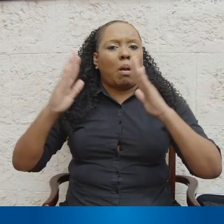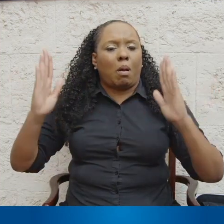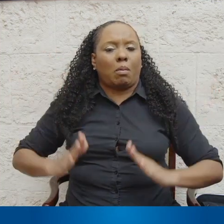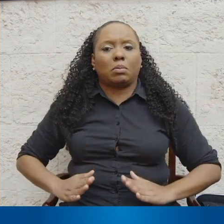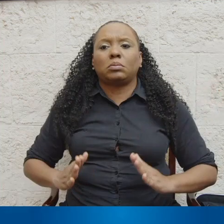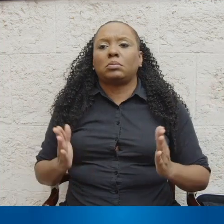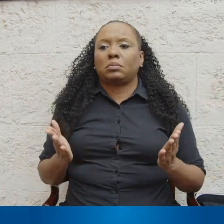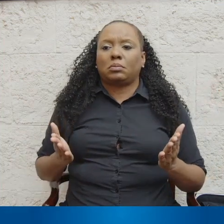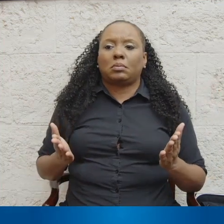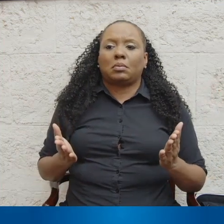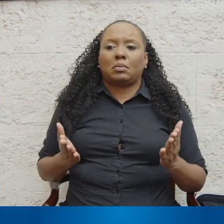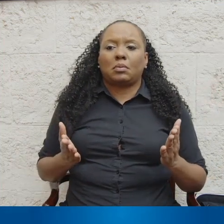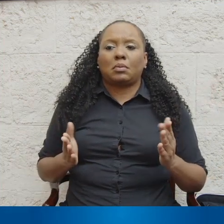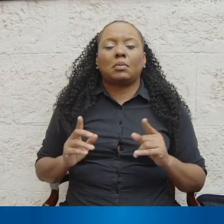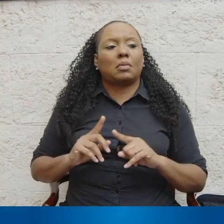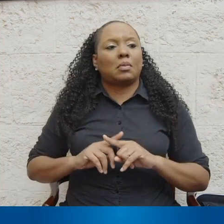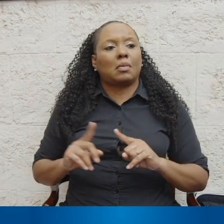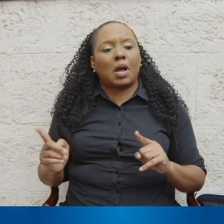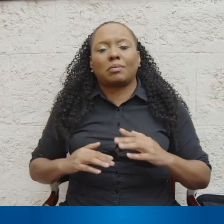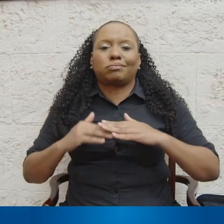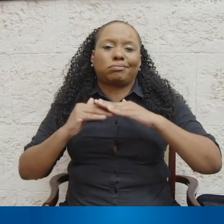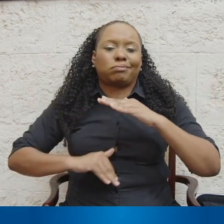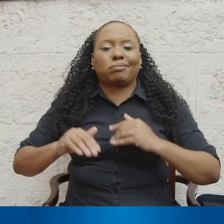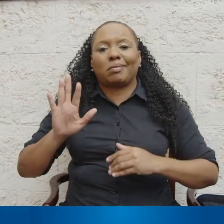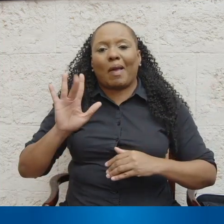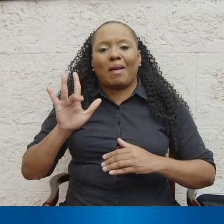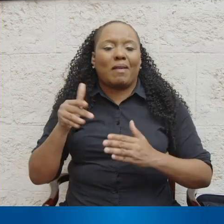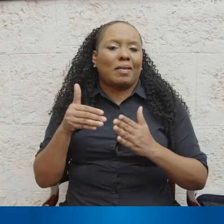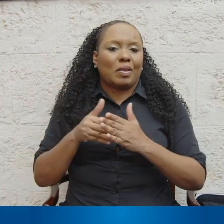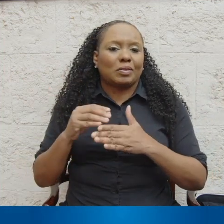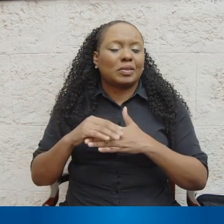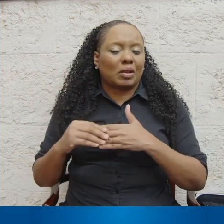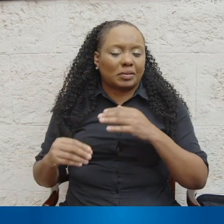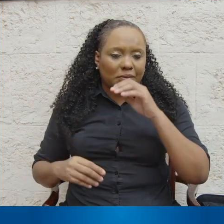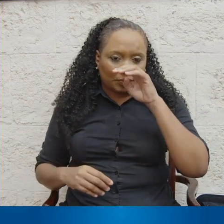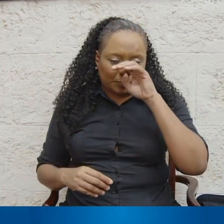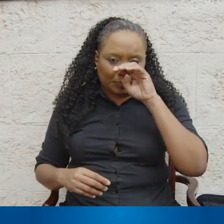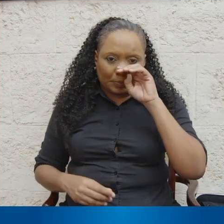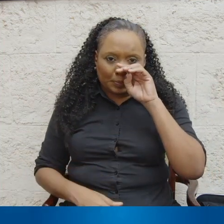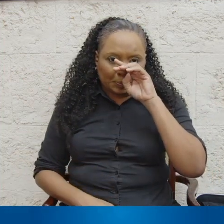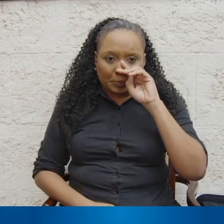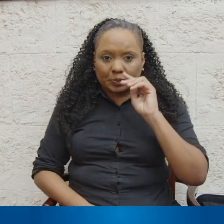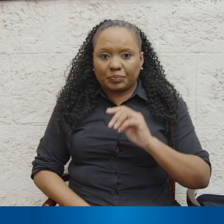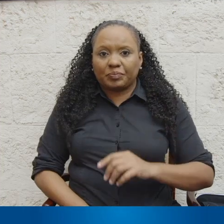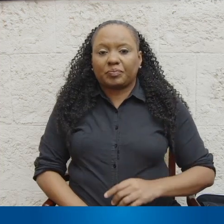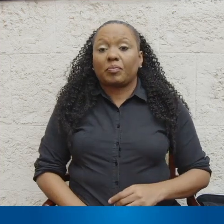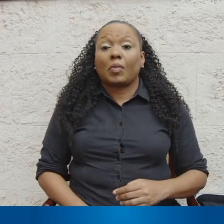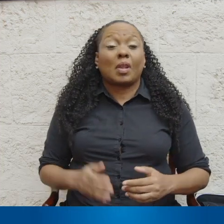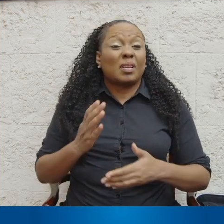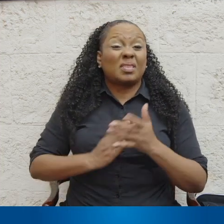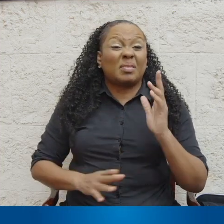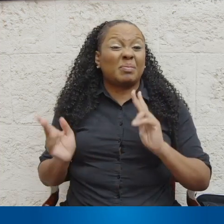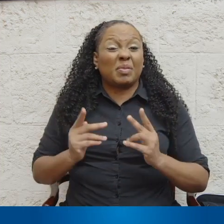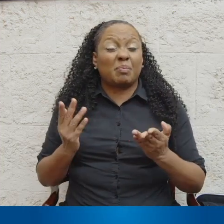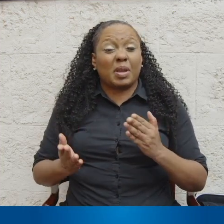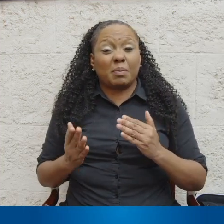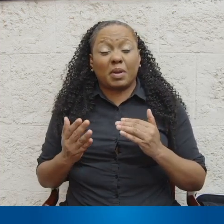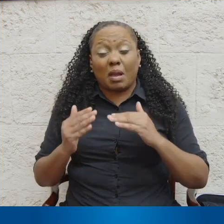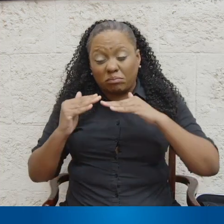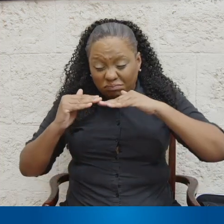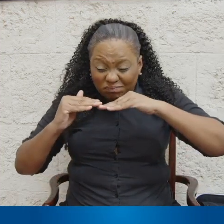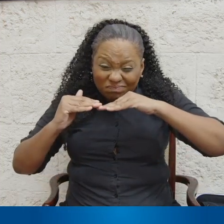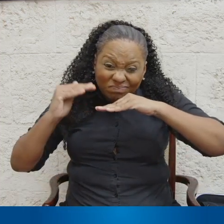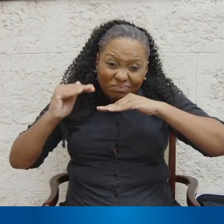they may be less than 25,000. And we do also recognize that have people that may be a little bit more than 25,000. However,